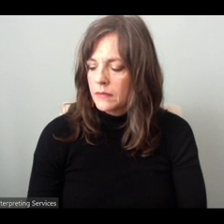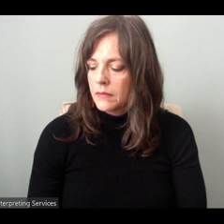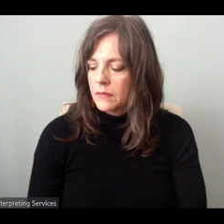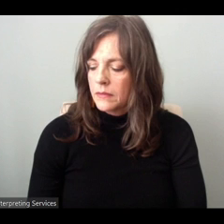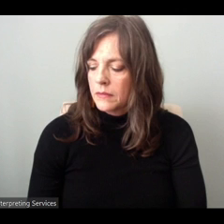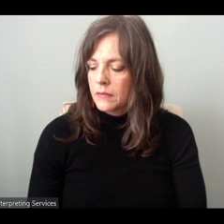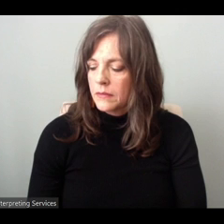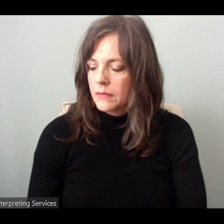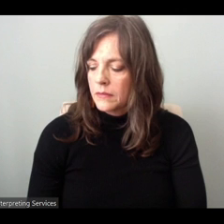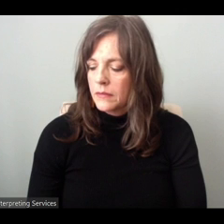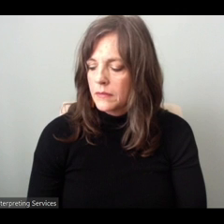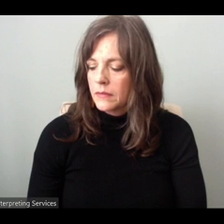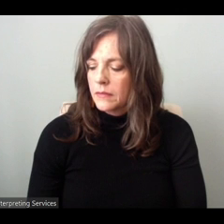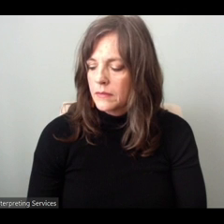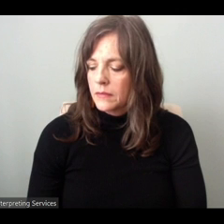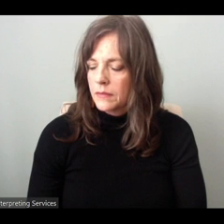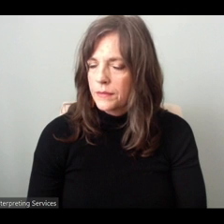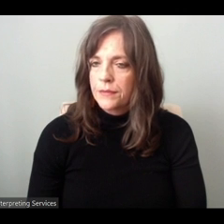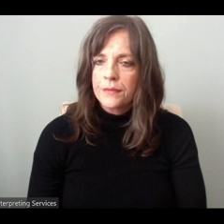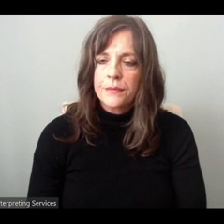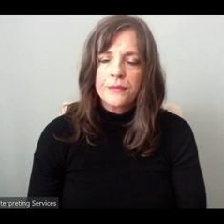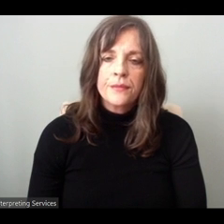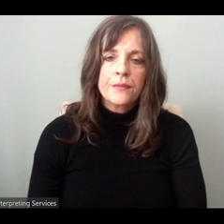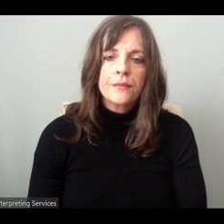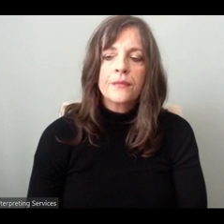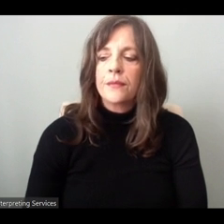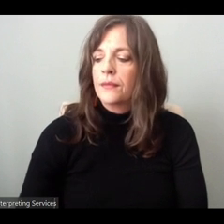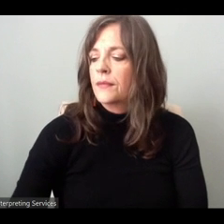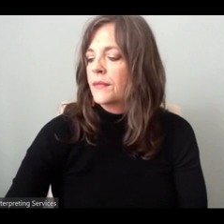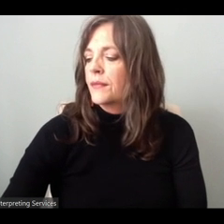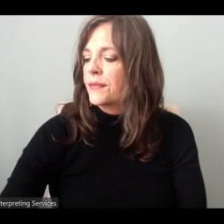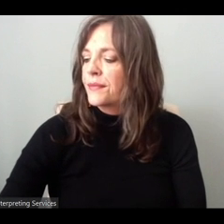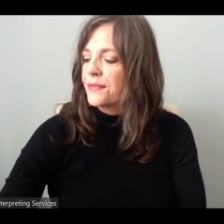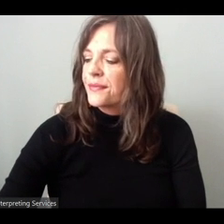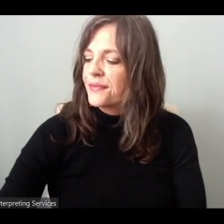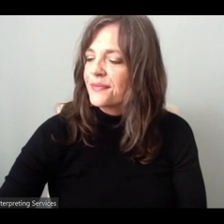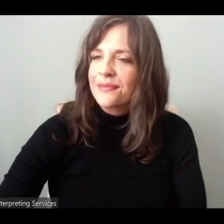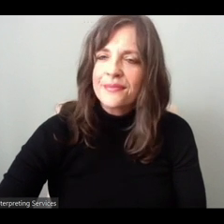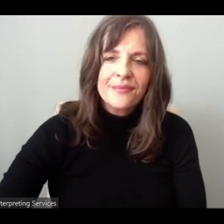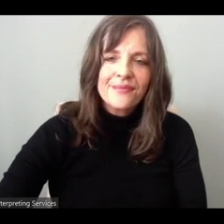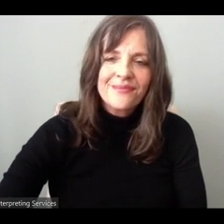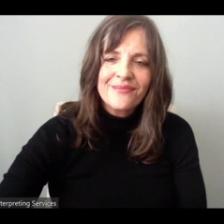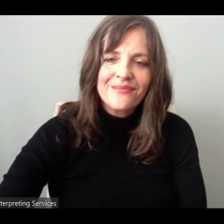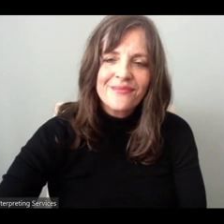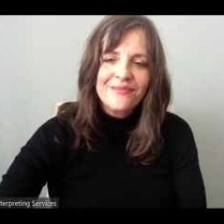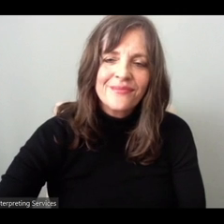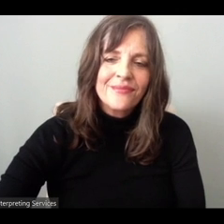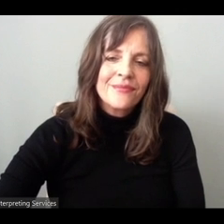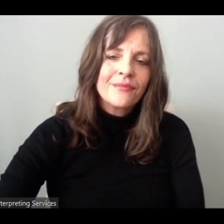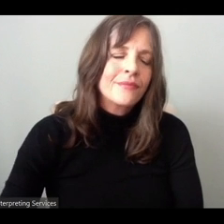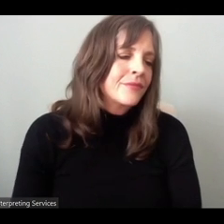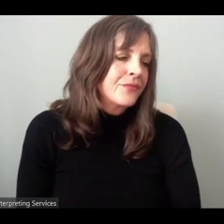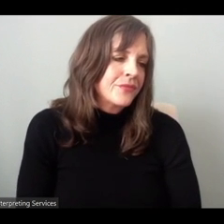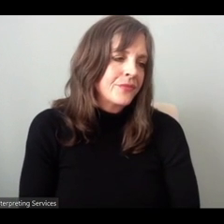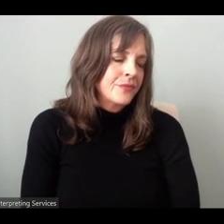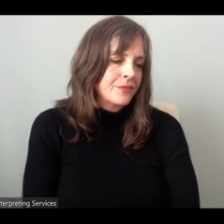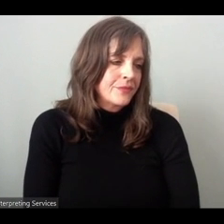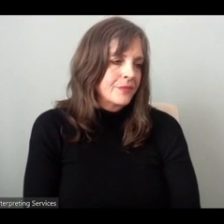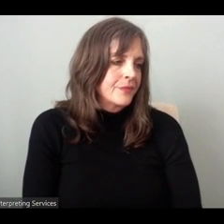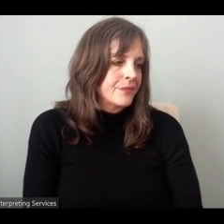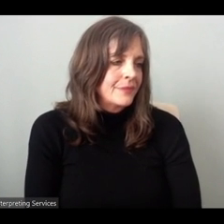the application process again, but like really truly thinking about what are the barriers to moving the